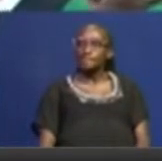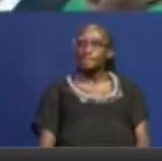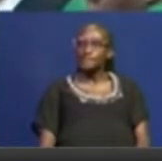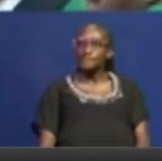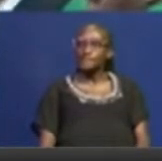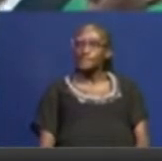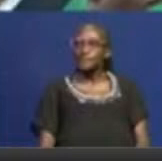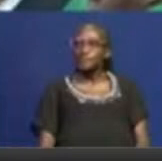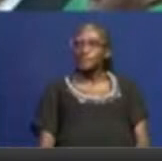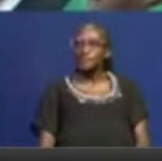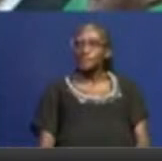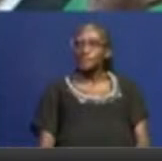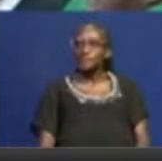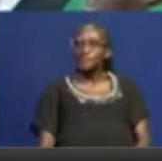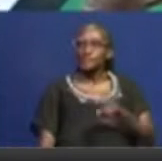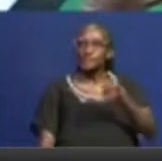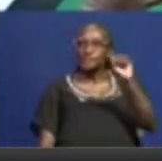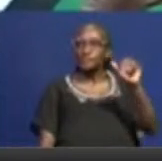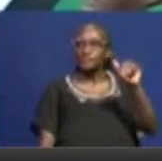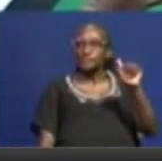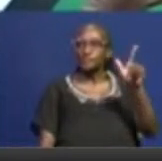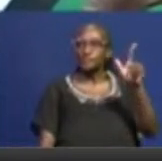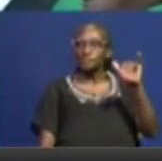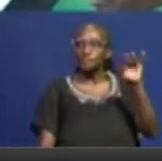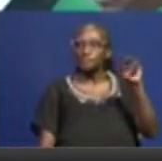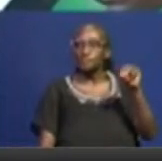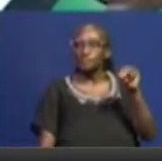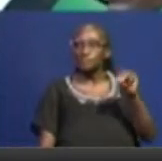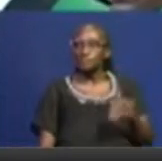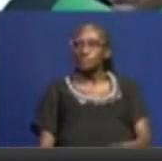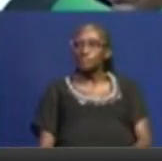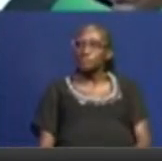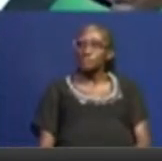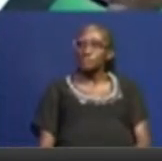Msambweni Salim Faisal Bader.